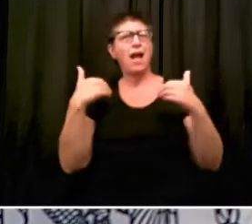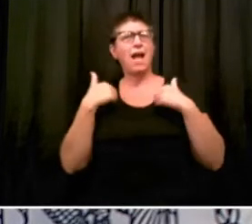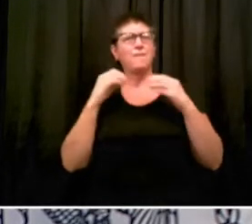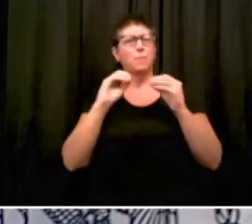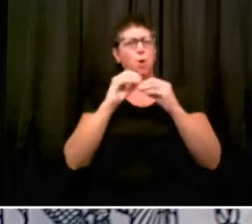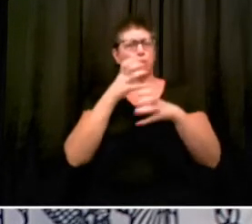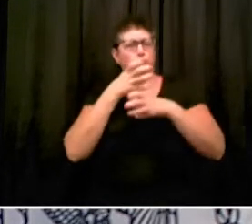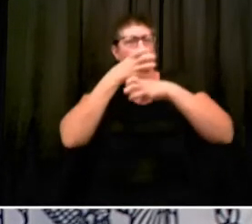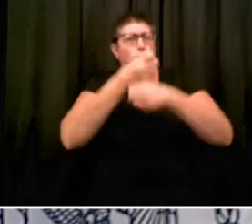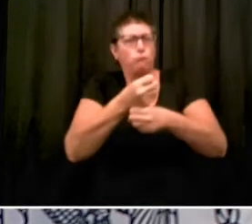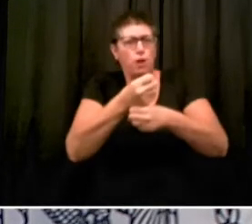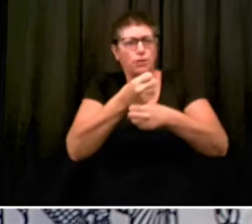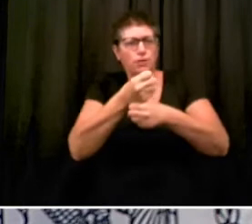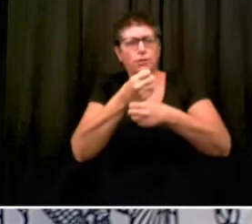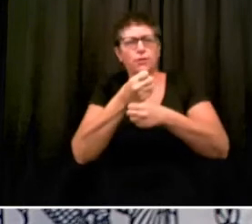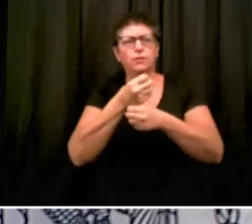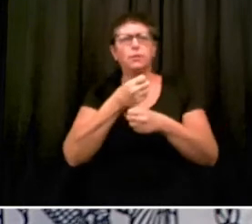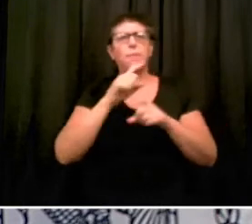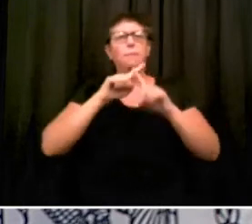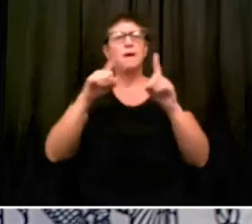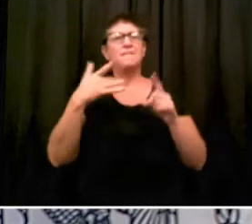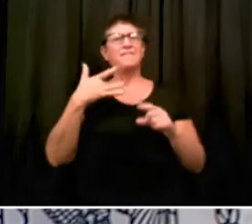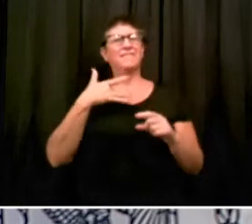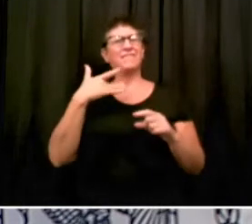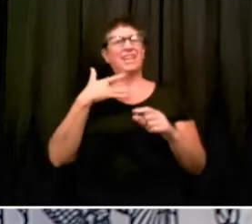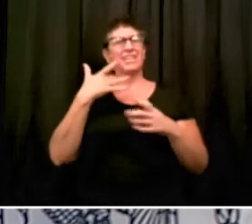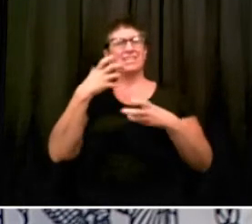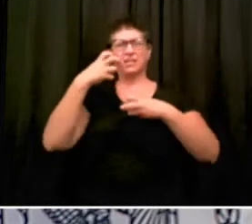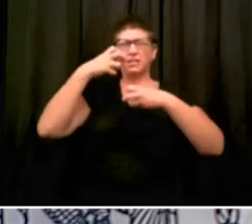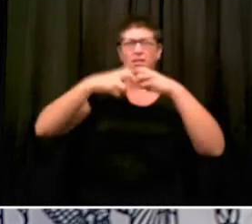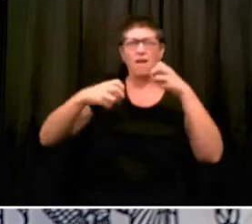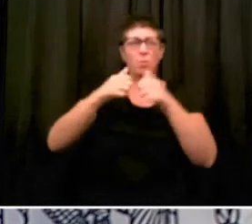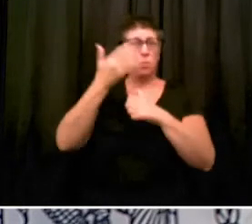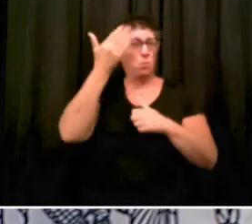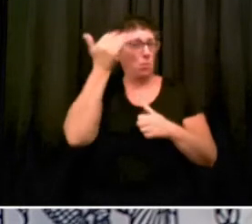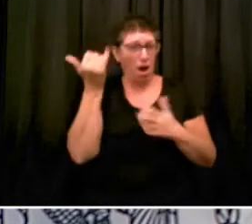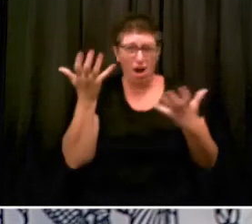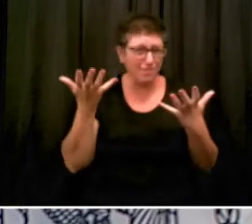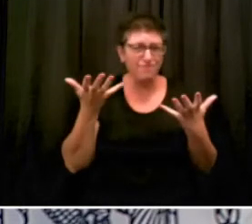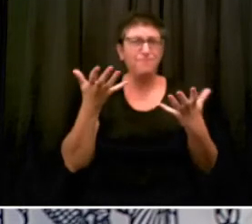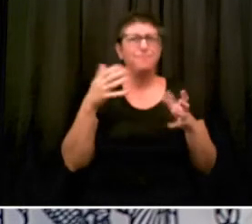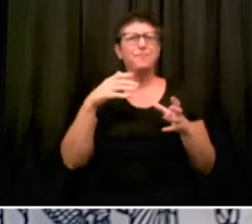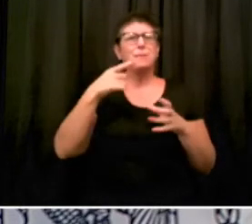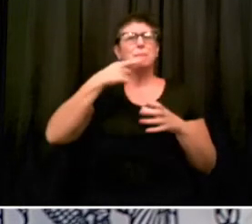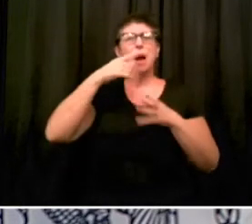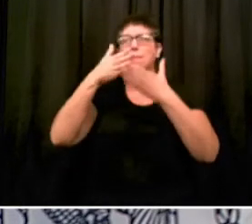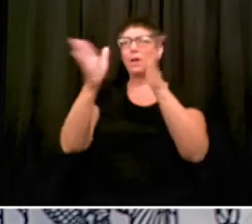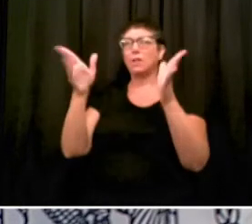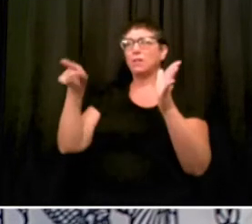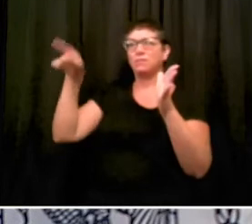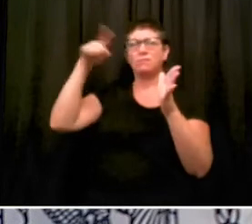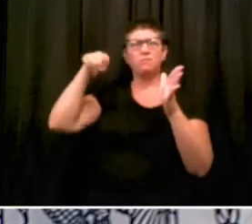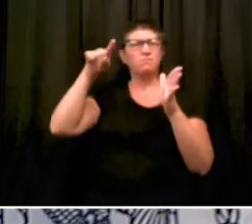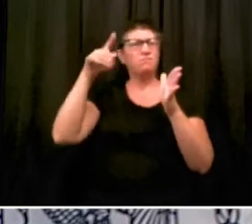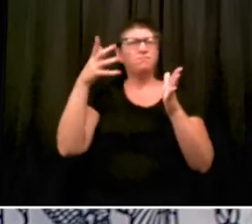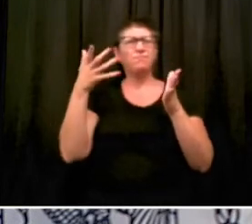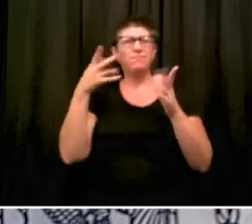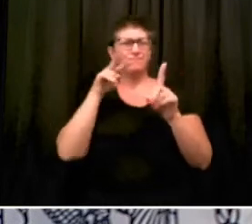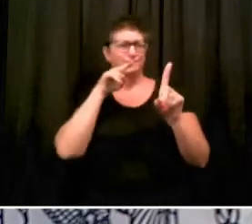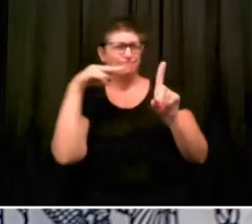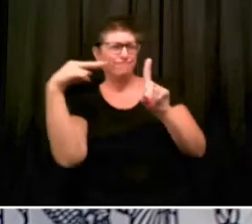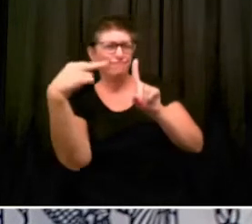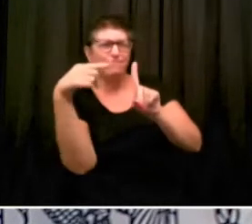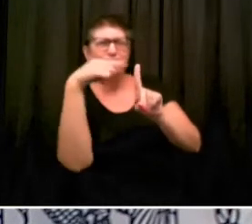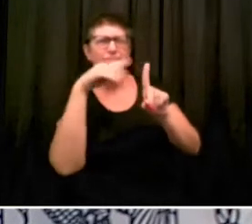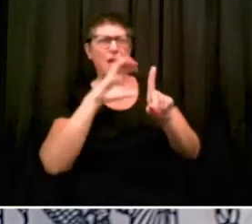perception, and I stress the word perception, that there's some kind of a job slowdown. Now, I know the commissioner has said that the police department